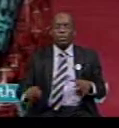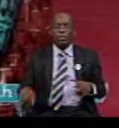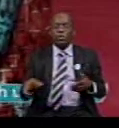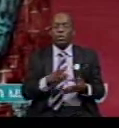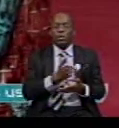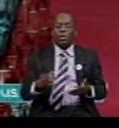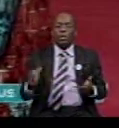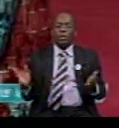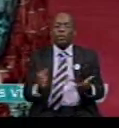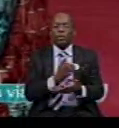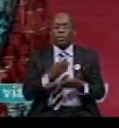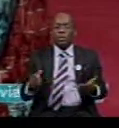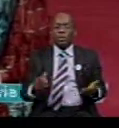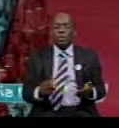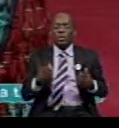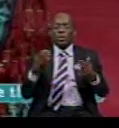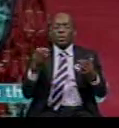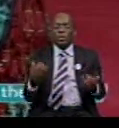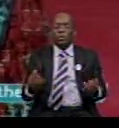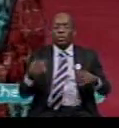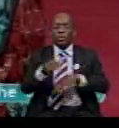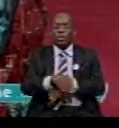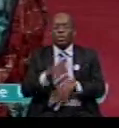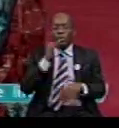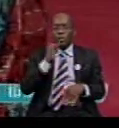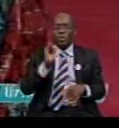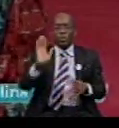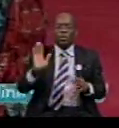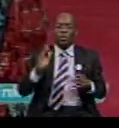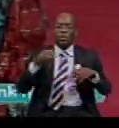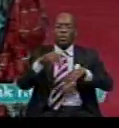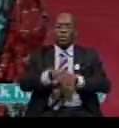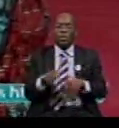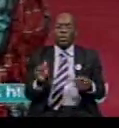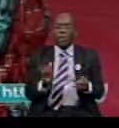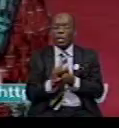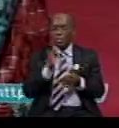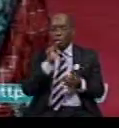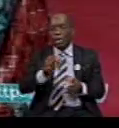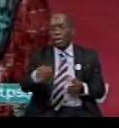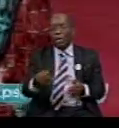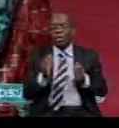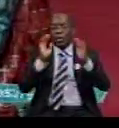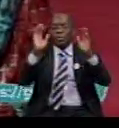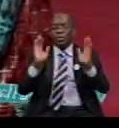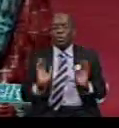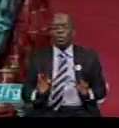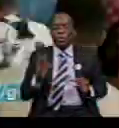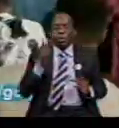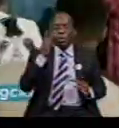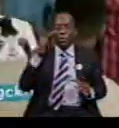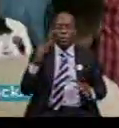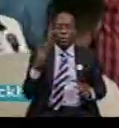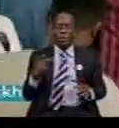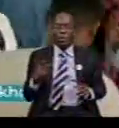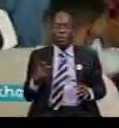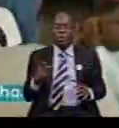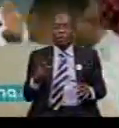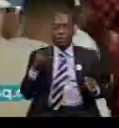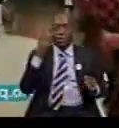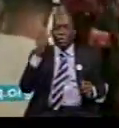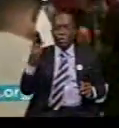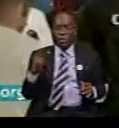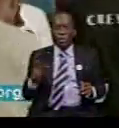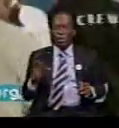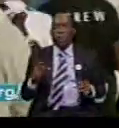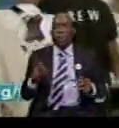Tonight is on. Yes, that's another miracle there. Yes. See the power of God. Yes.